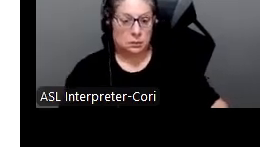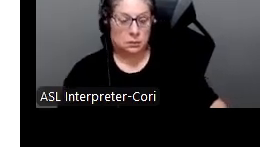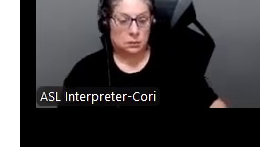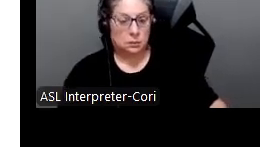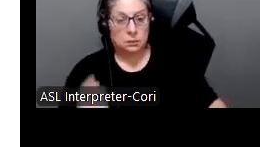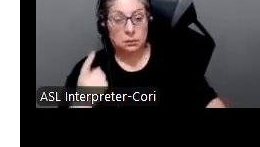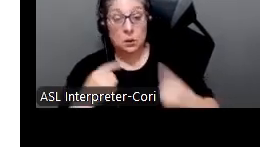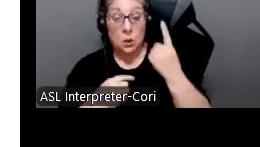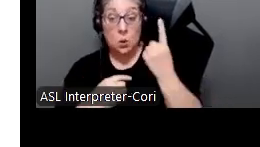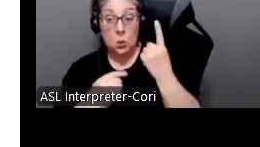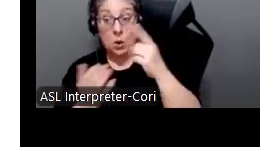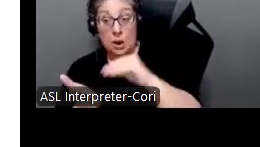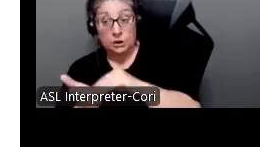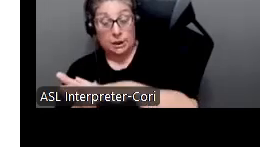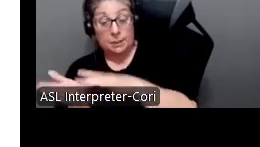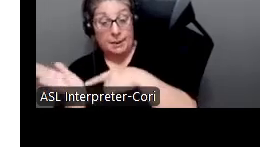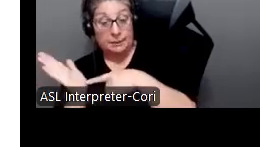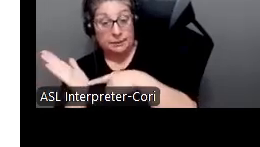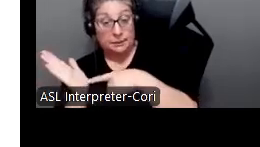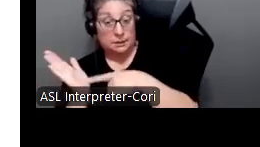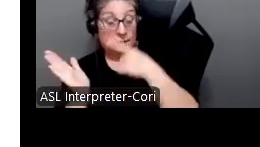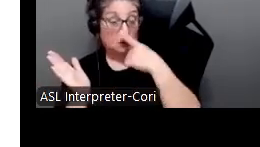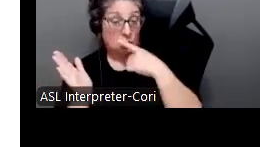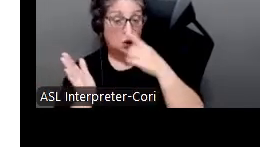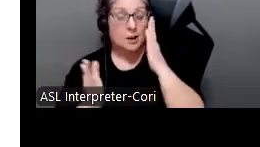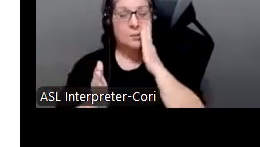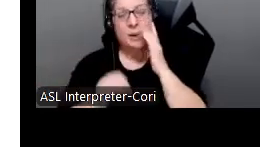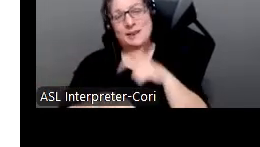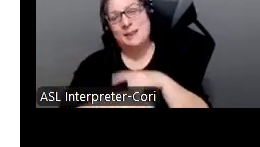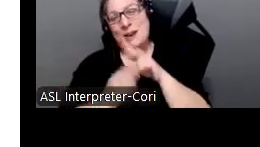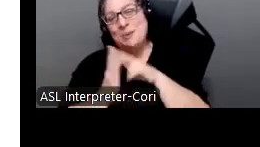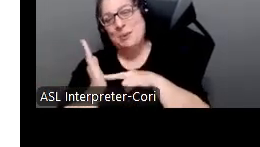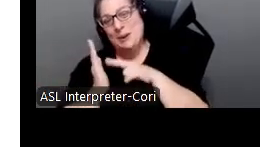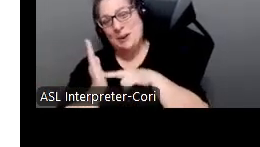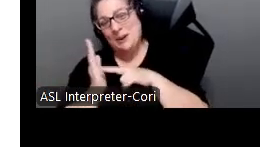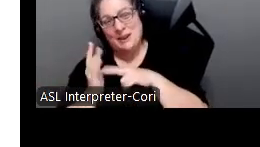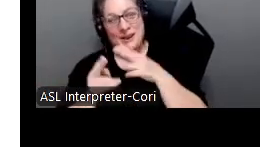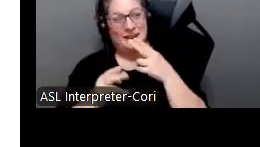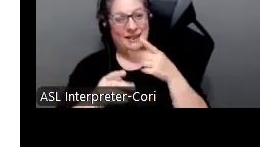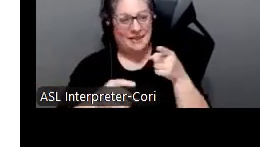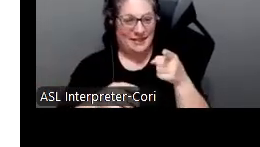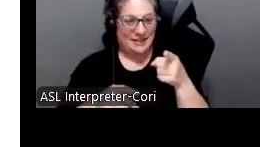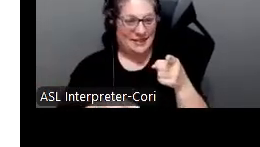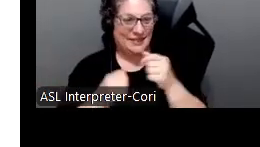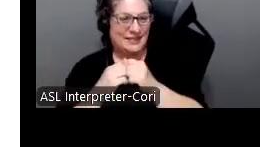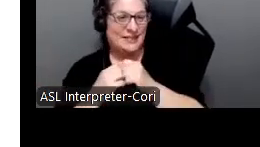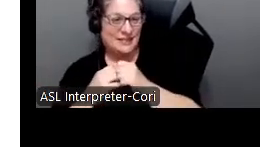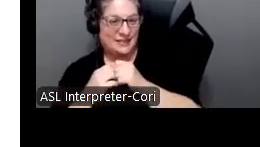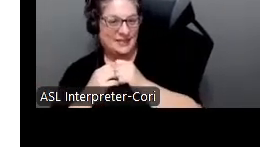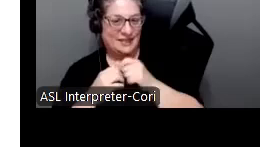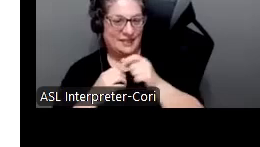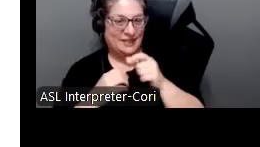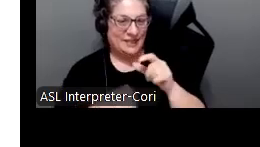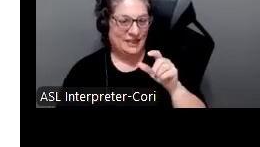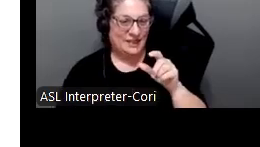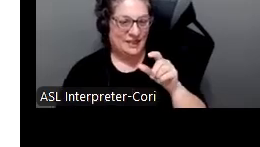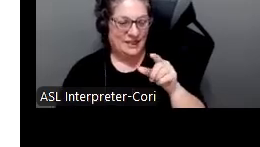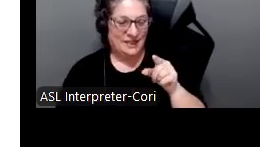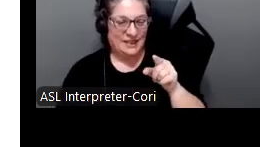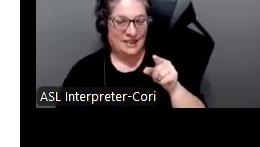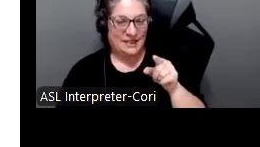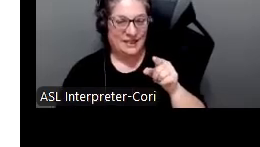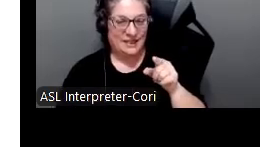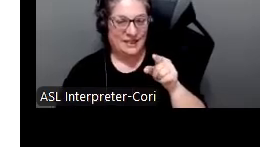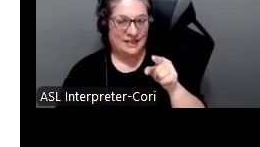One of the documents that I for bedtime reading is Wharton et al. And this is kind of